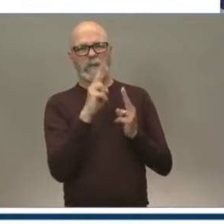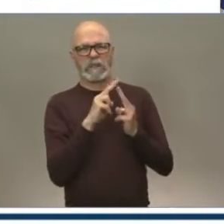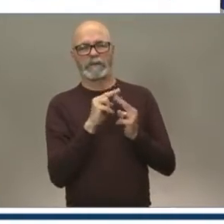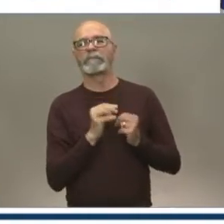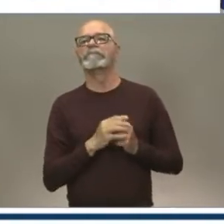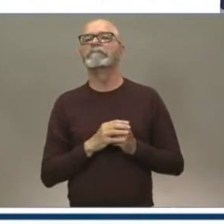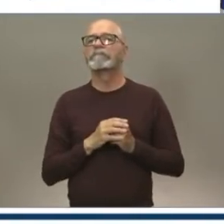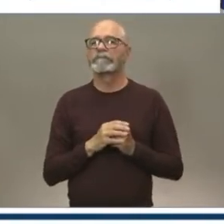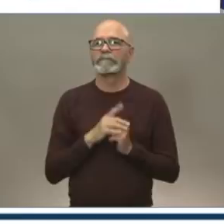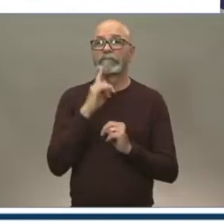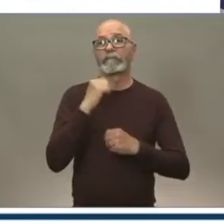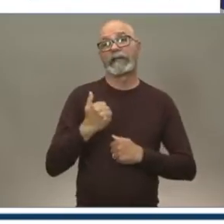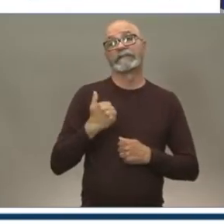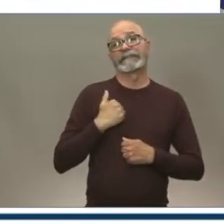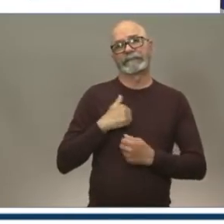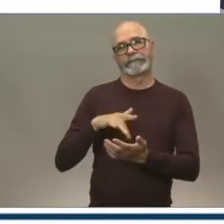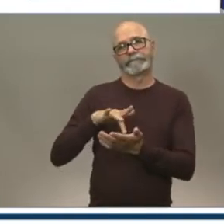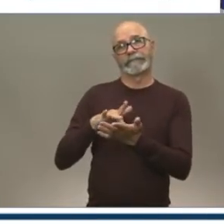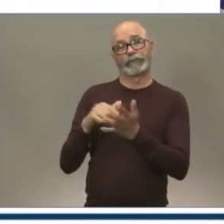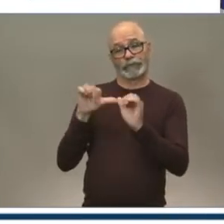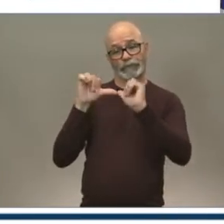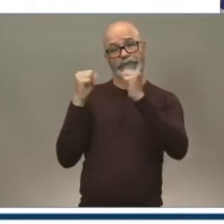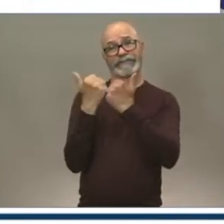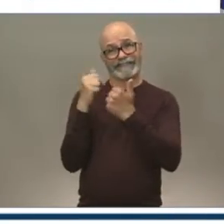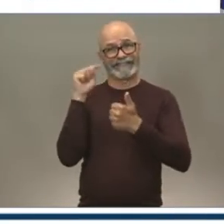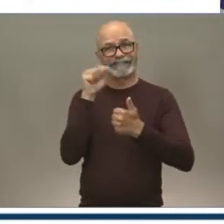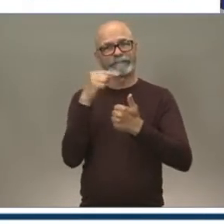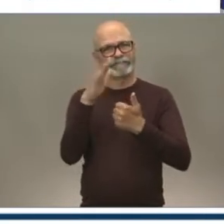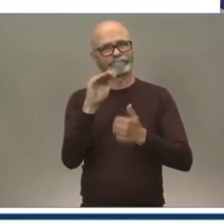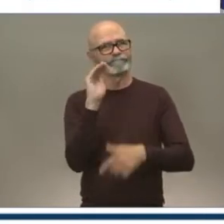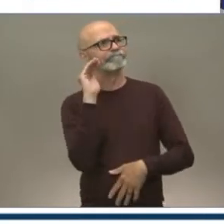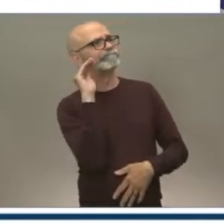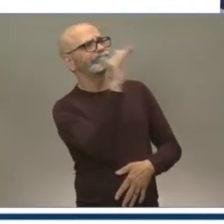Medical Association is calling for the federal government to